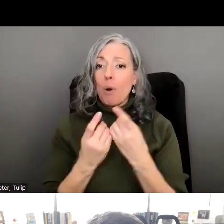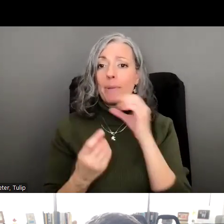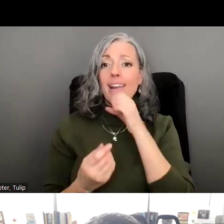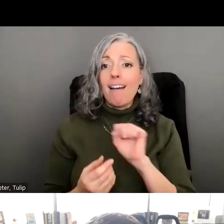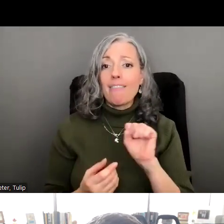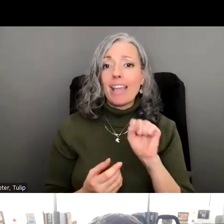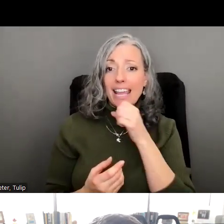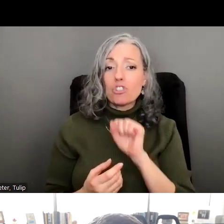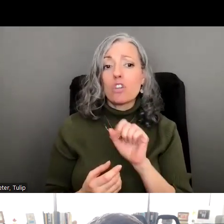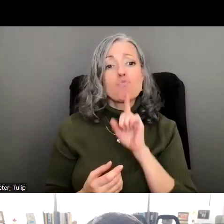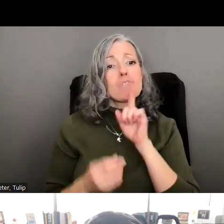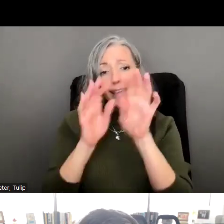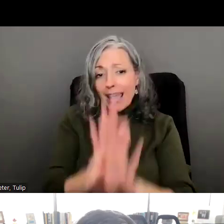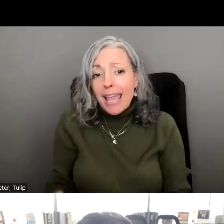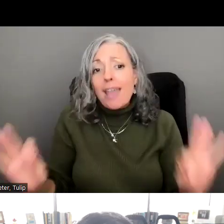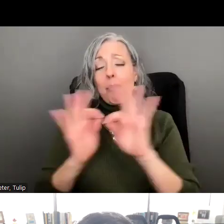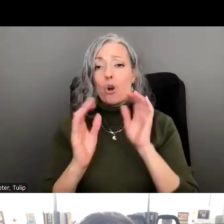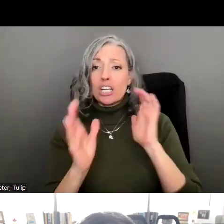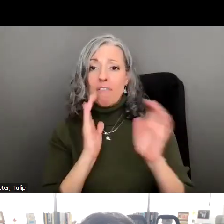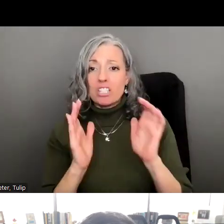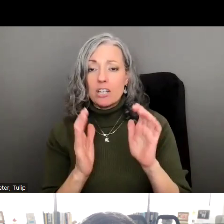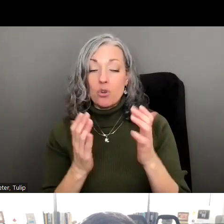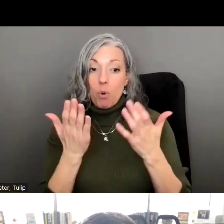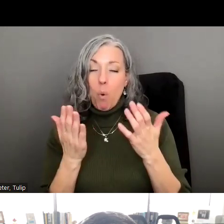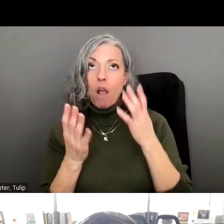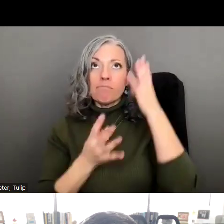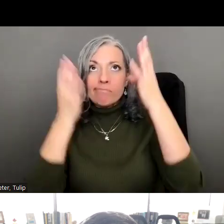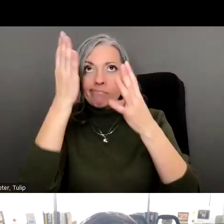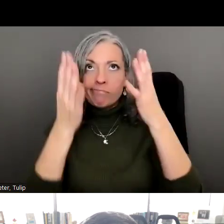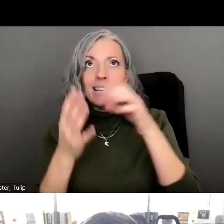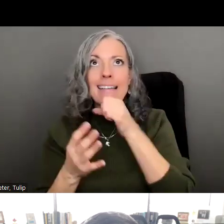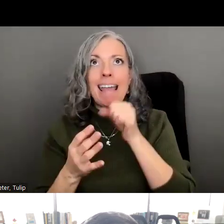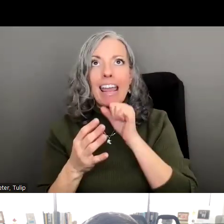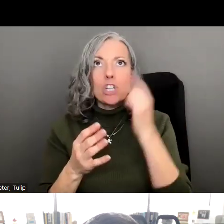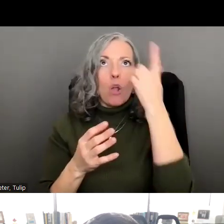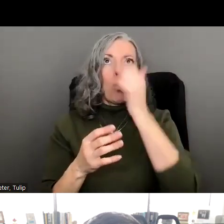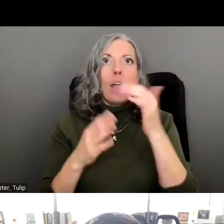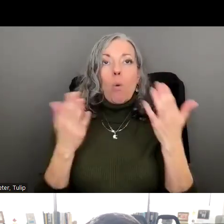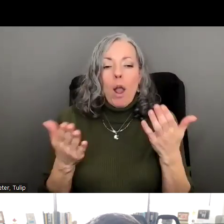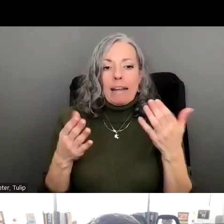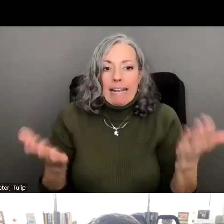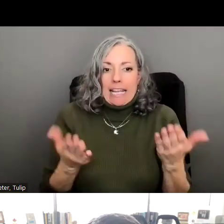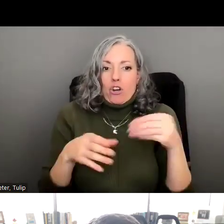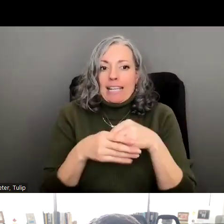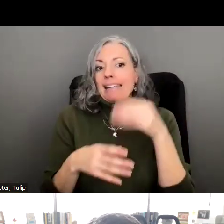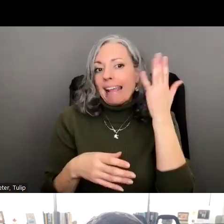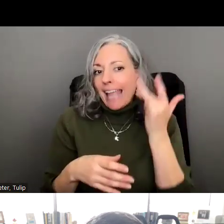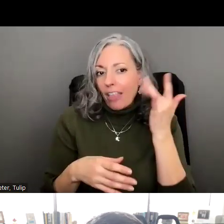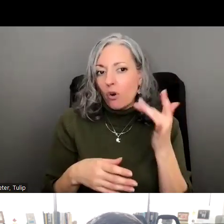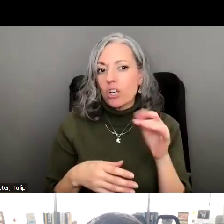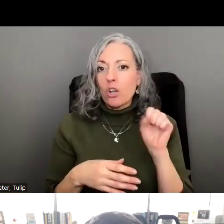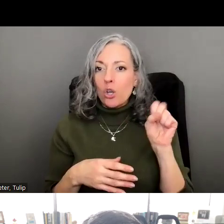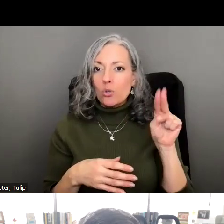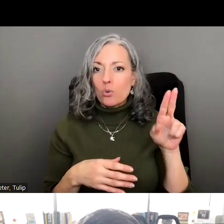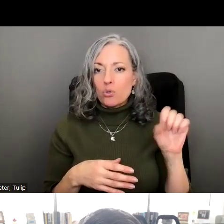important conversation as we begin to reimagine what an aging network in California is. So Susan and the rest of the team, thank you